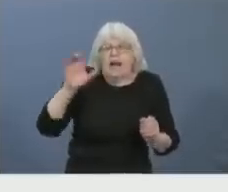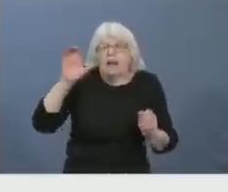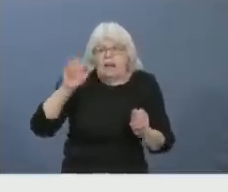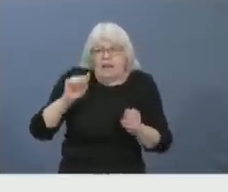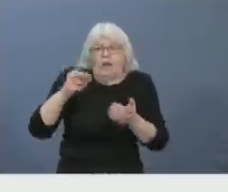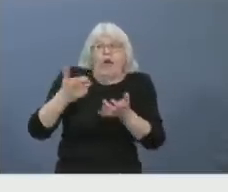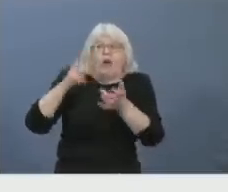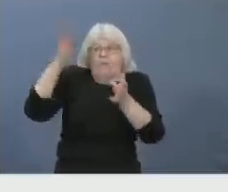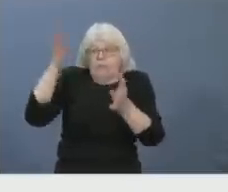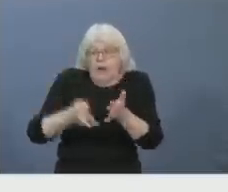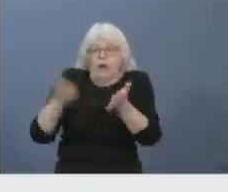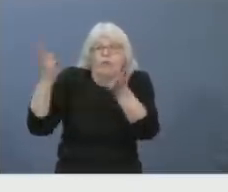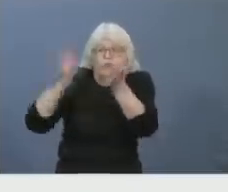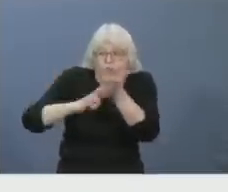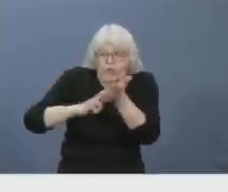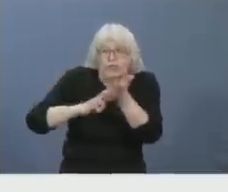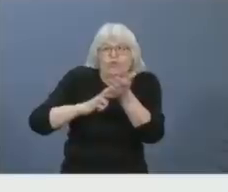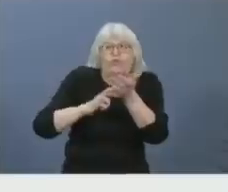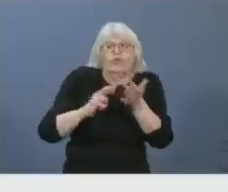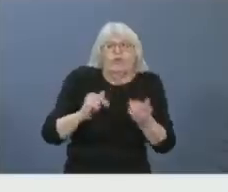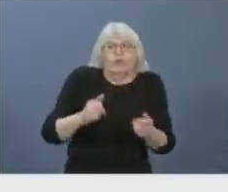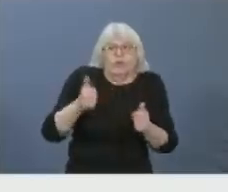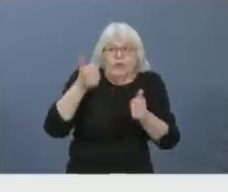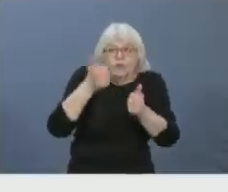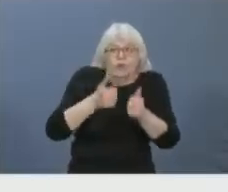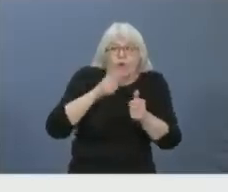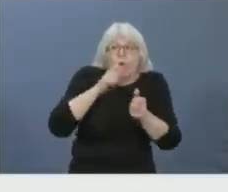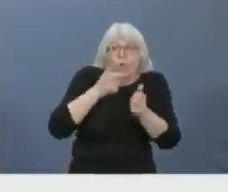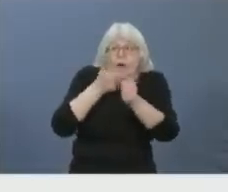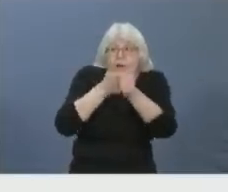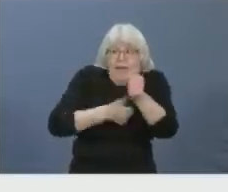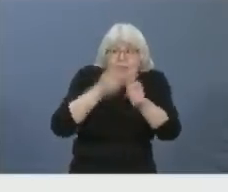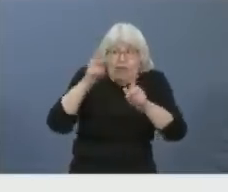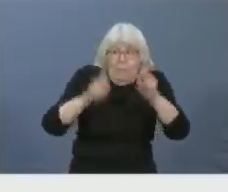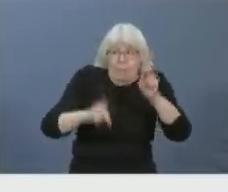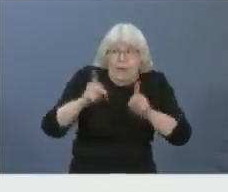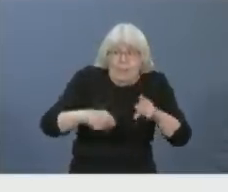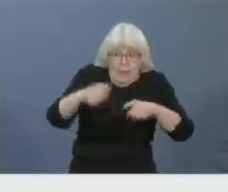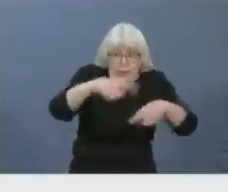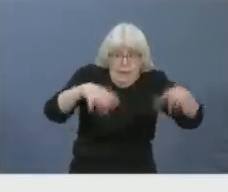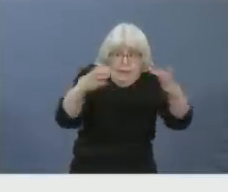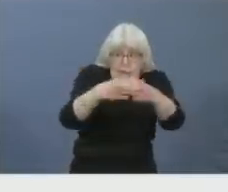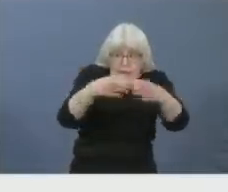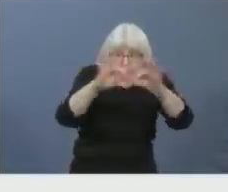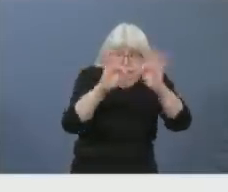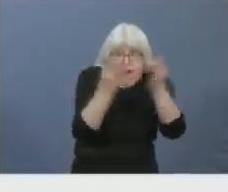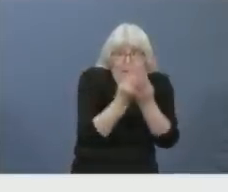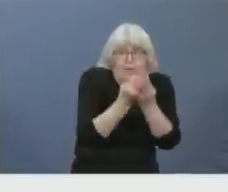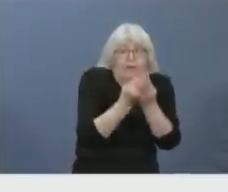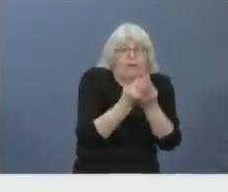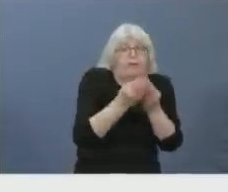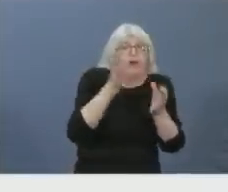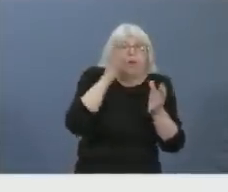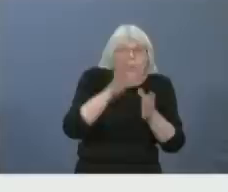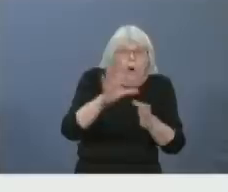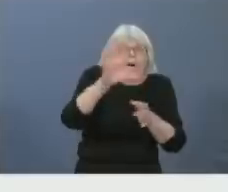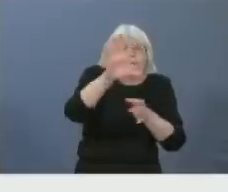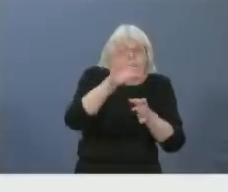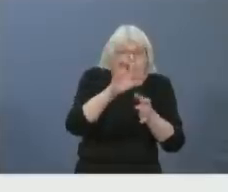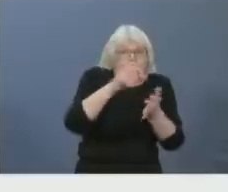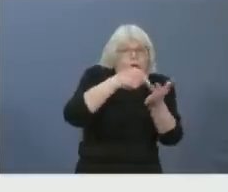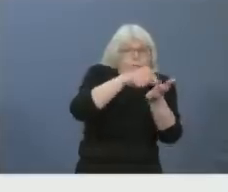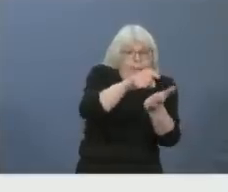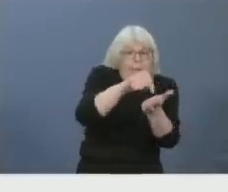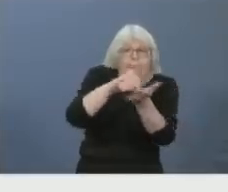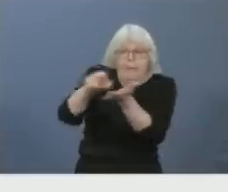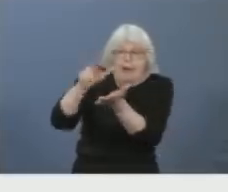the $500 per eligible household as described. We really encourage people to go to the website first and foremost,